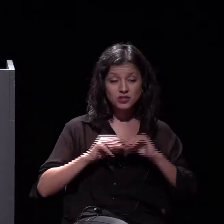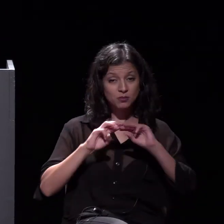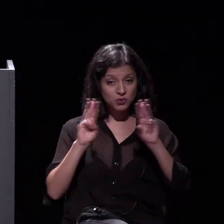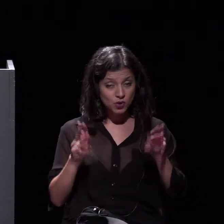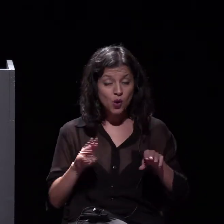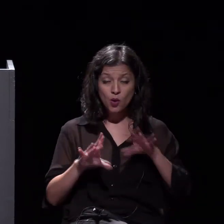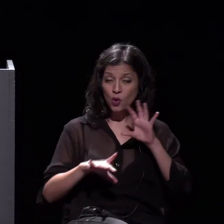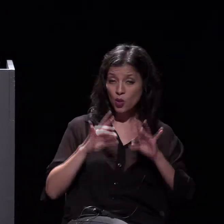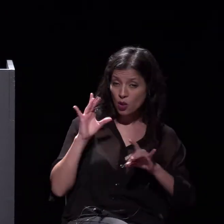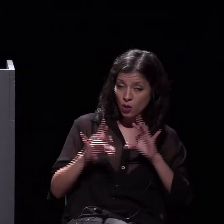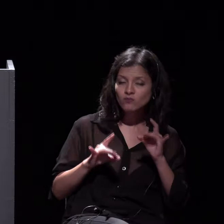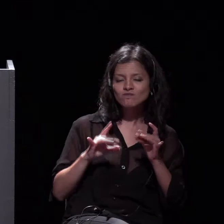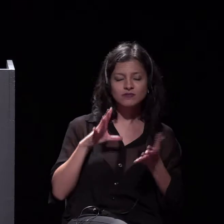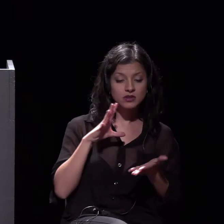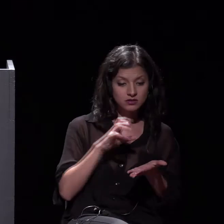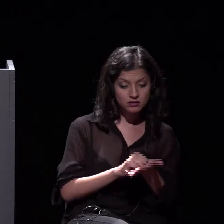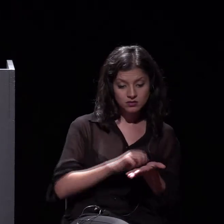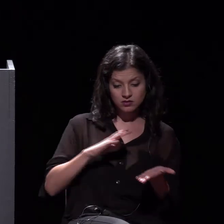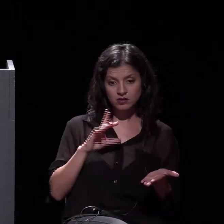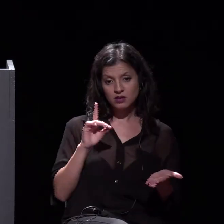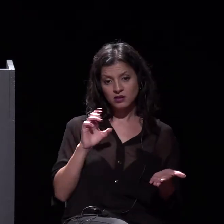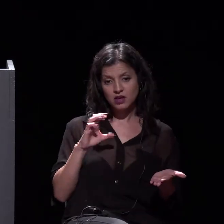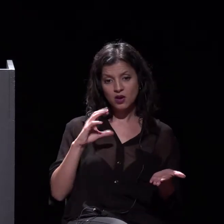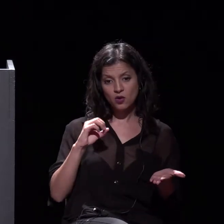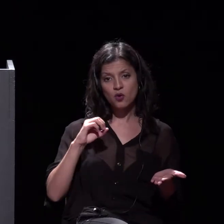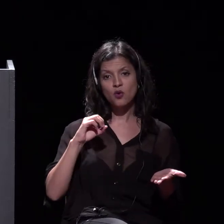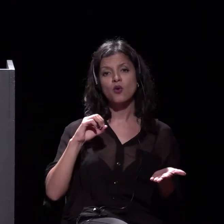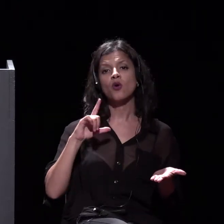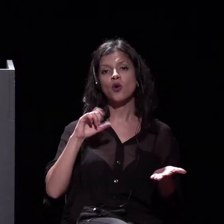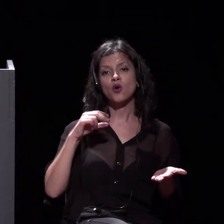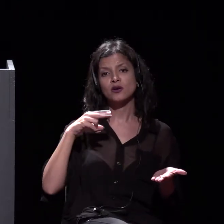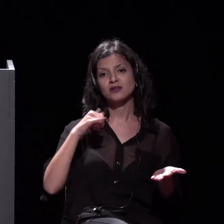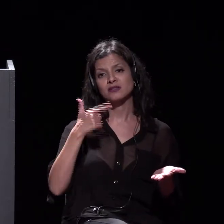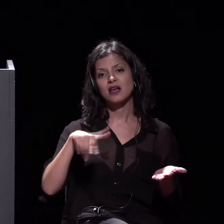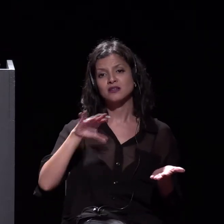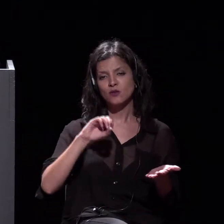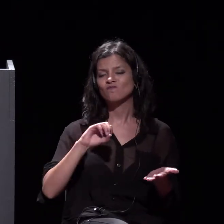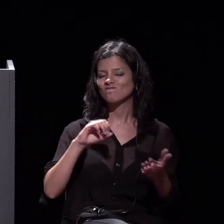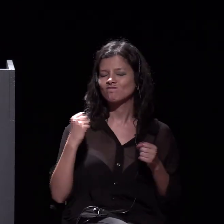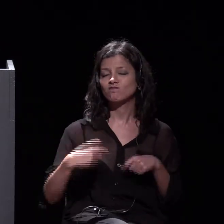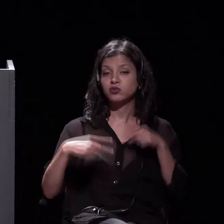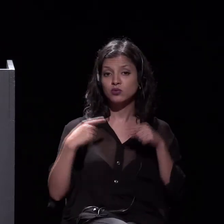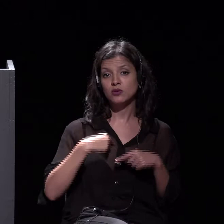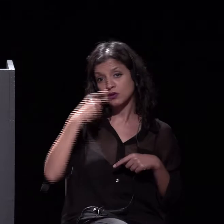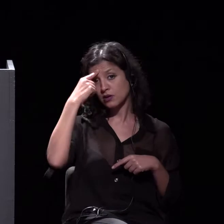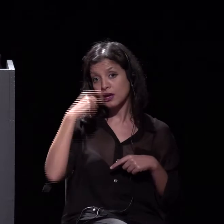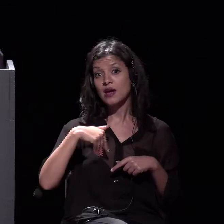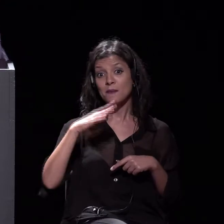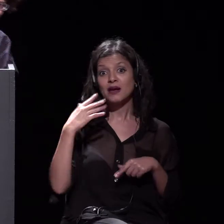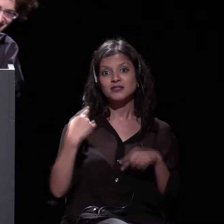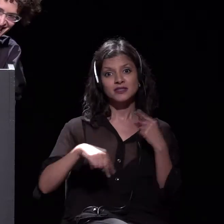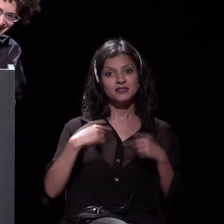this still strikes me as one of our most urgent tasks. So I'll leave you with